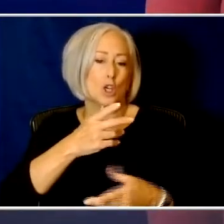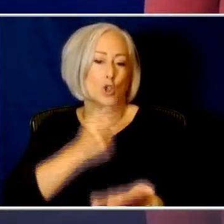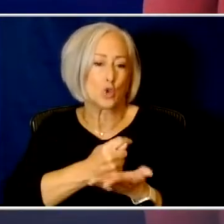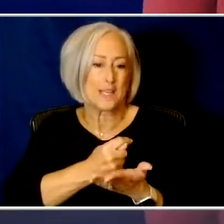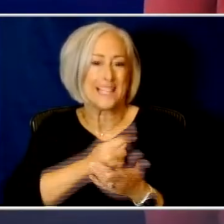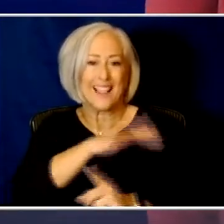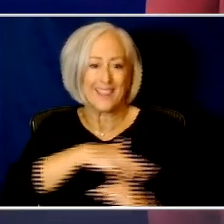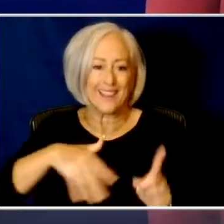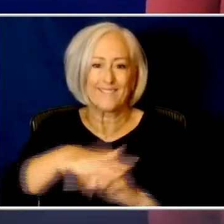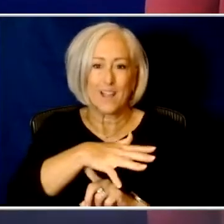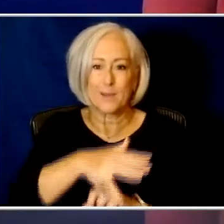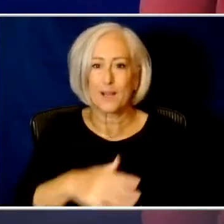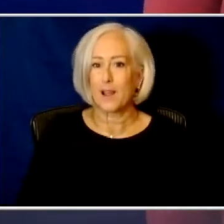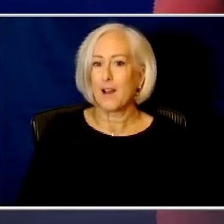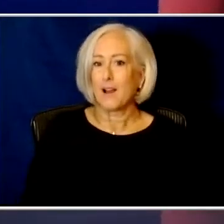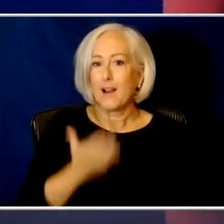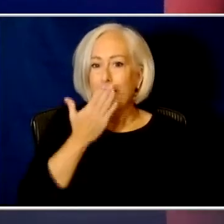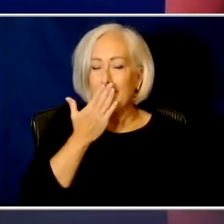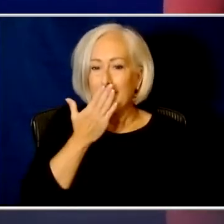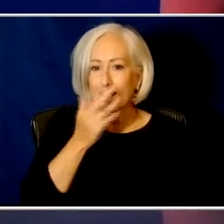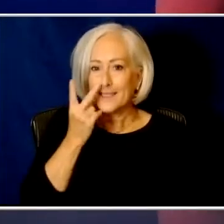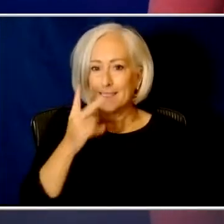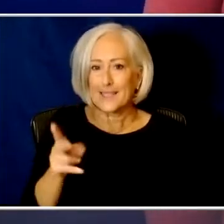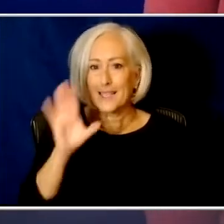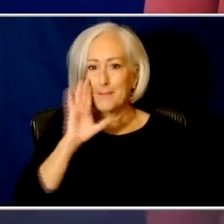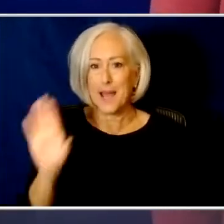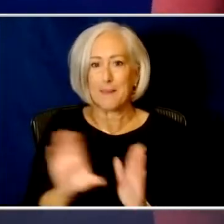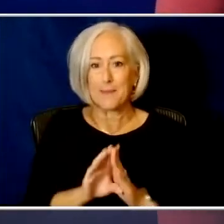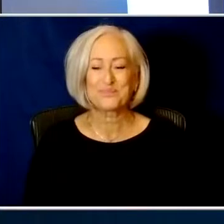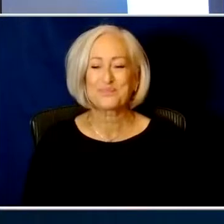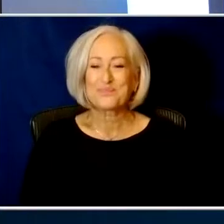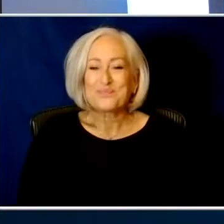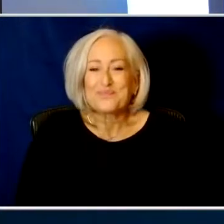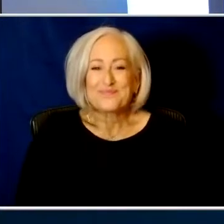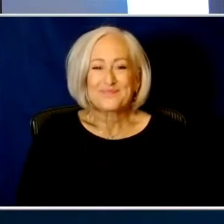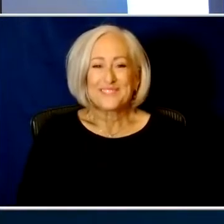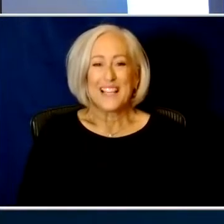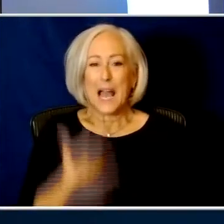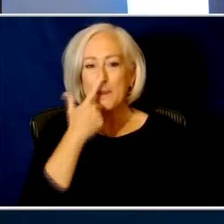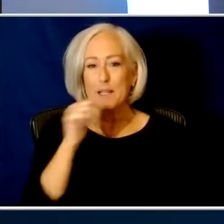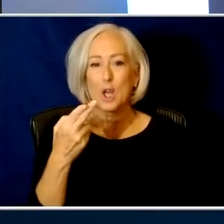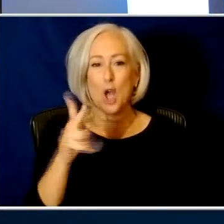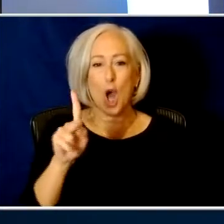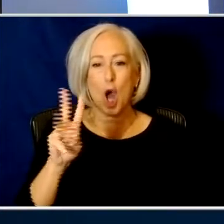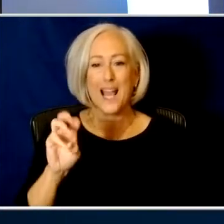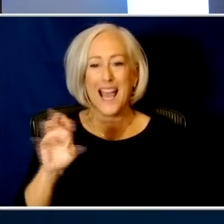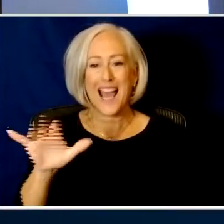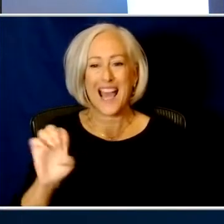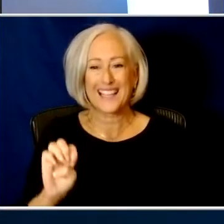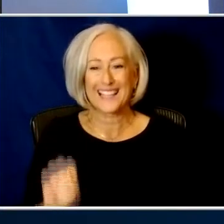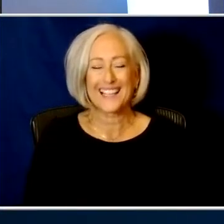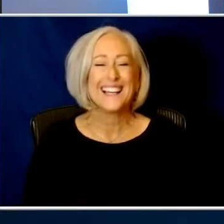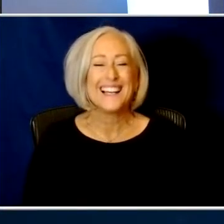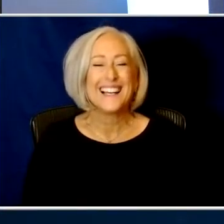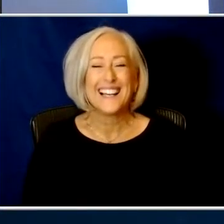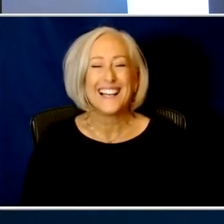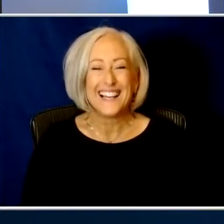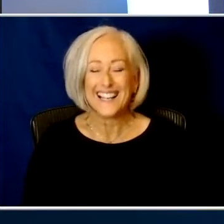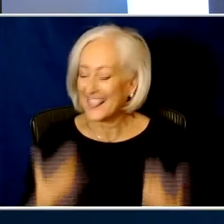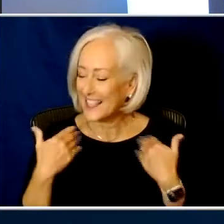ugly picture on that camera. Oh my God! Let's get this shot over with. Which is the first one so I get dressed again? Just